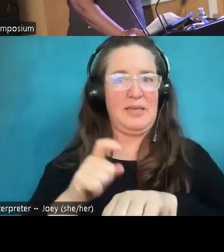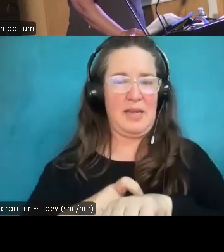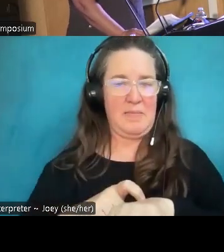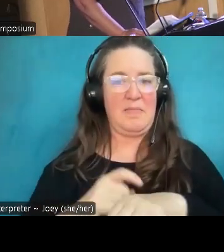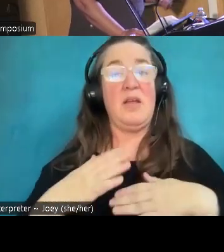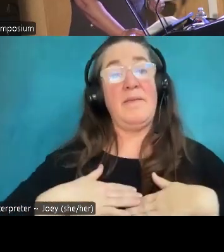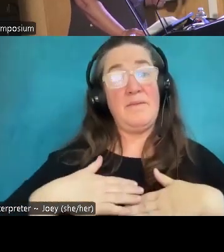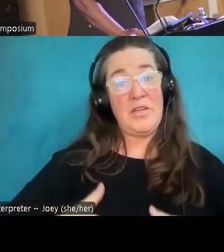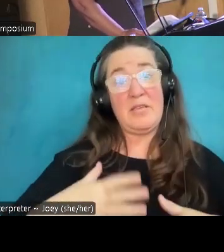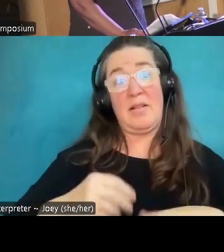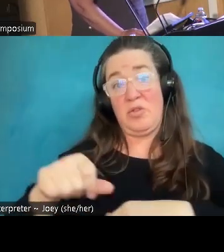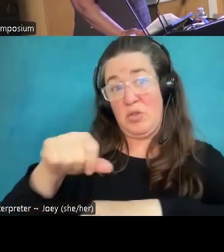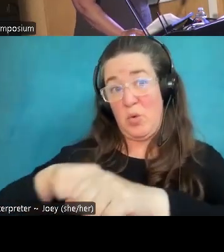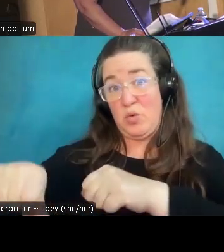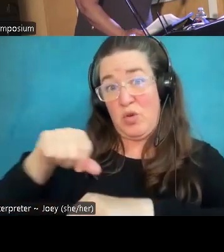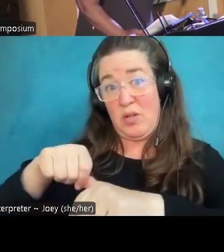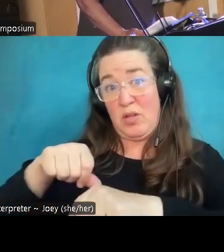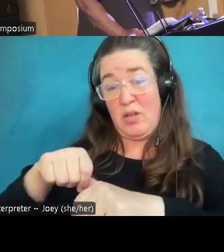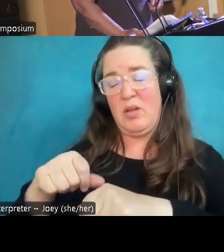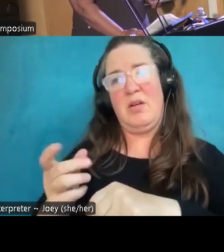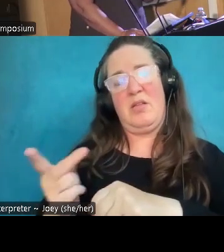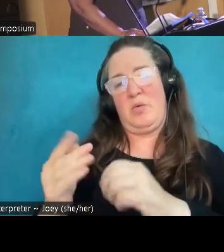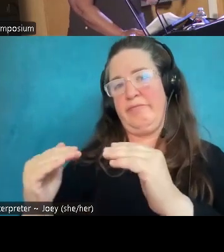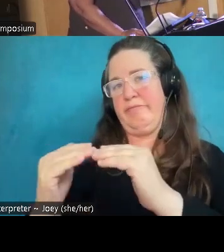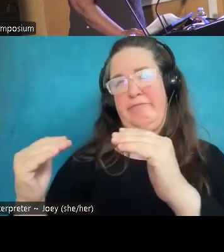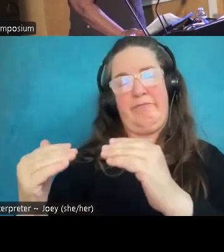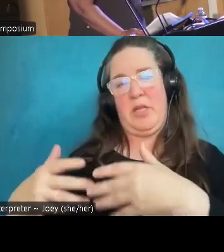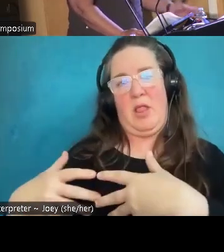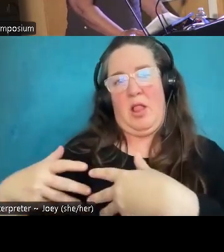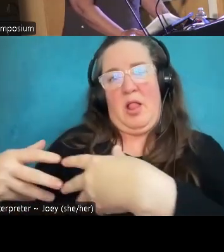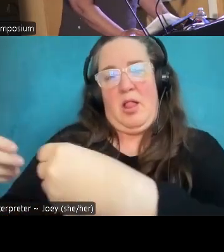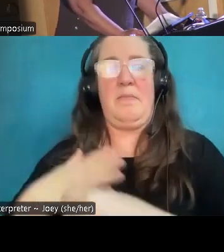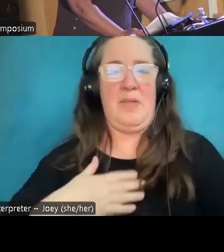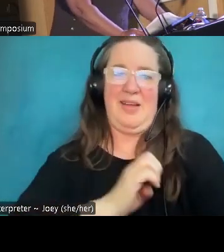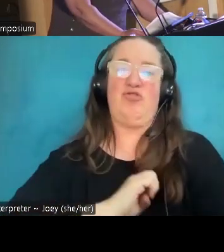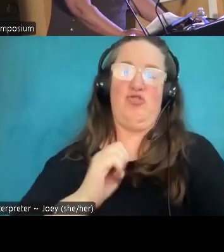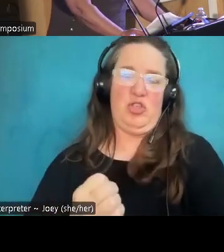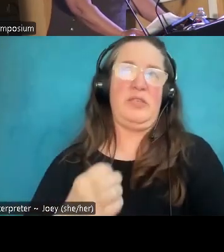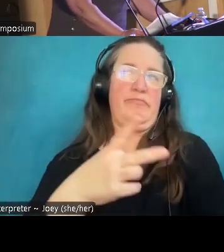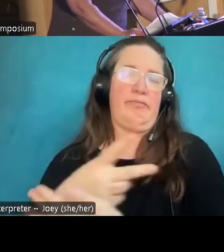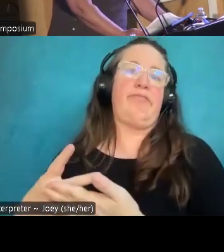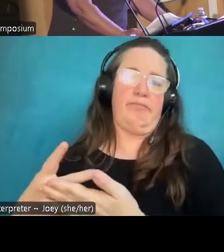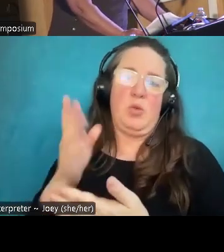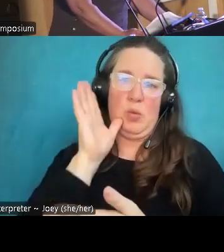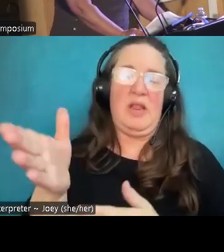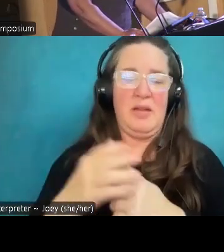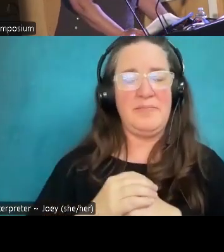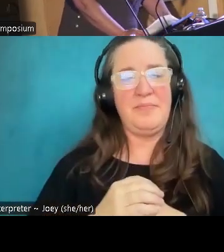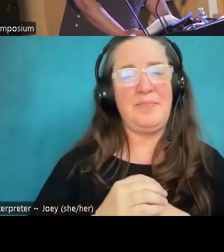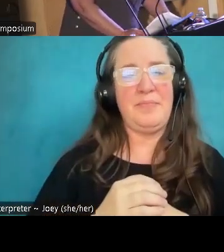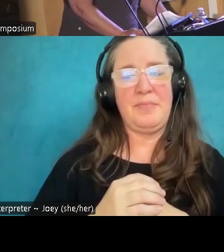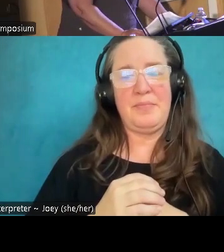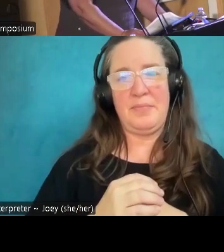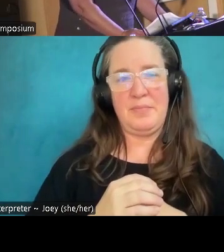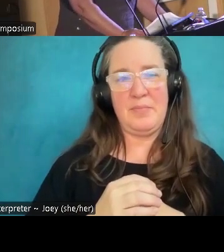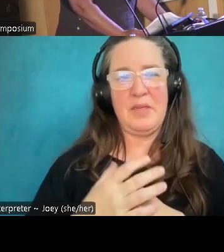I'm doing something physical or if I'm having to carry on a conversation with somebody, I get equally exhausted. And my